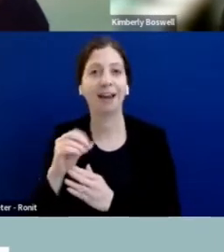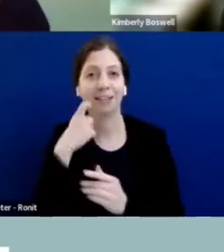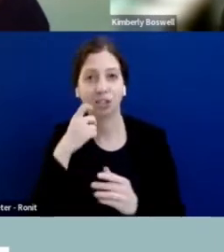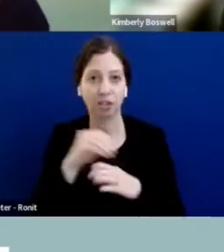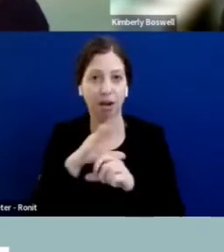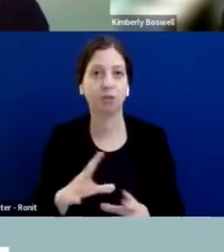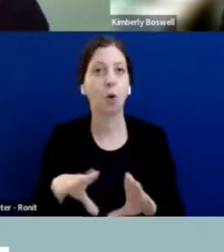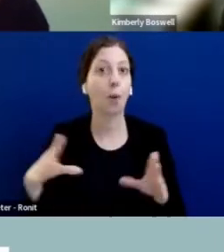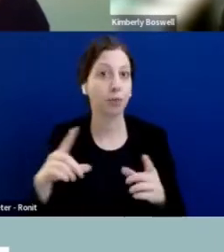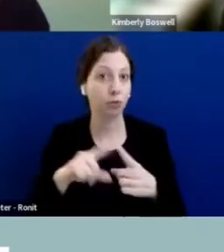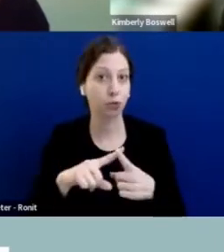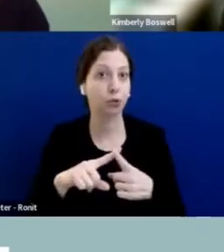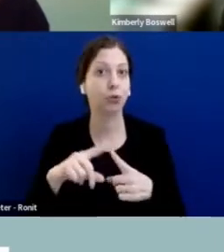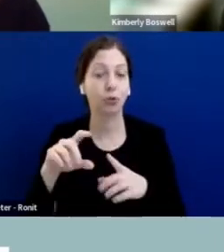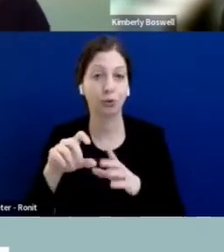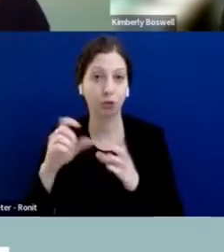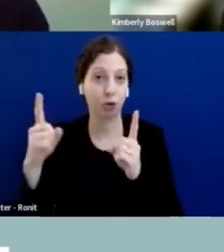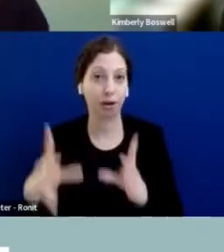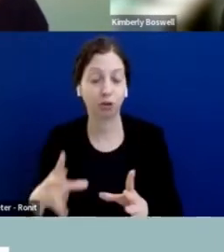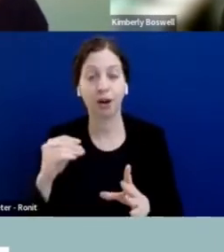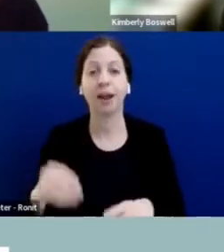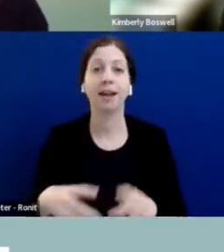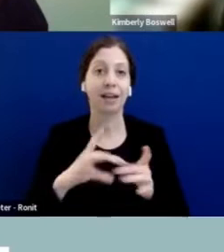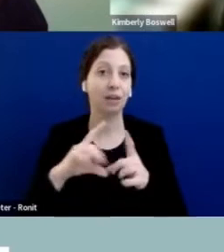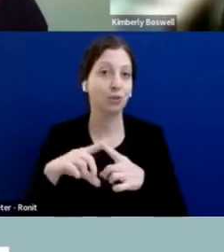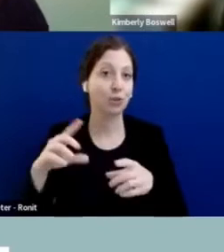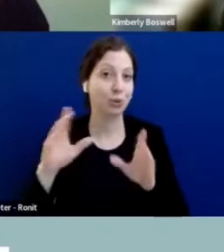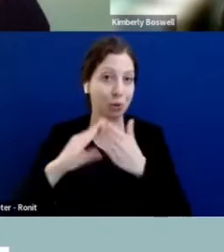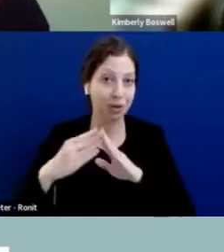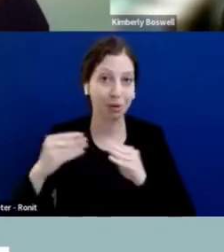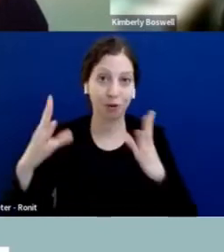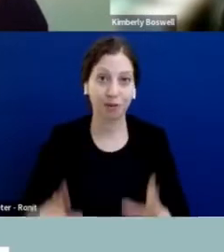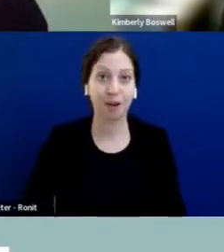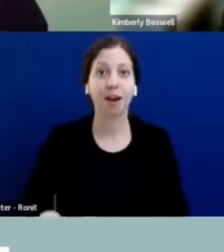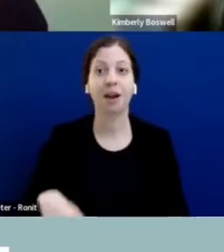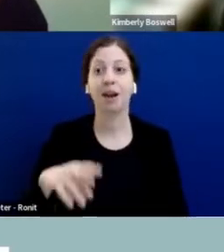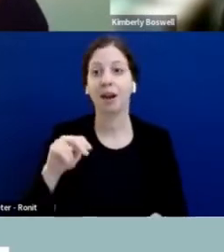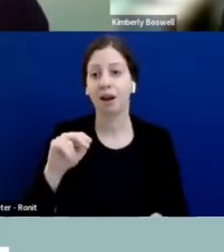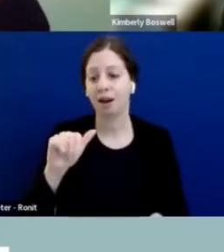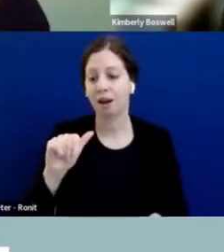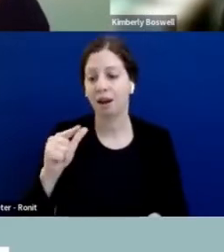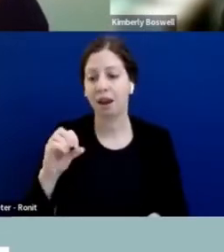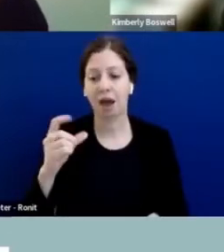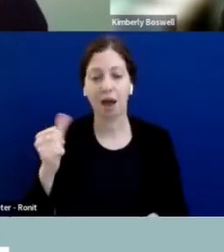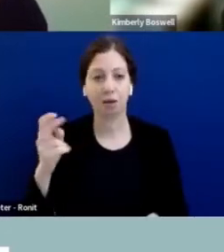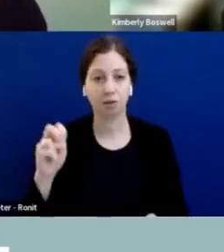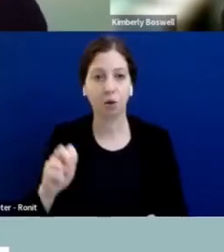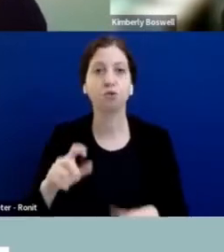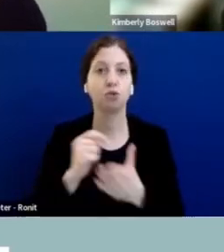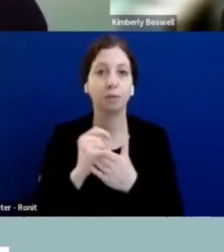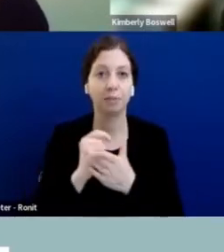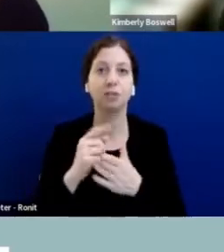director, who connected us with substance use, community providers, naloxone treatment training, prevention